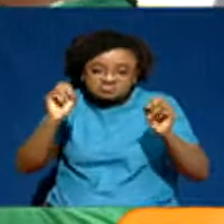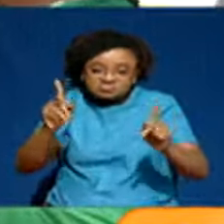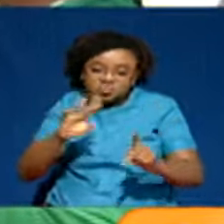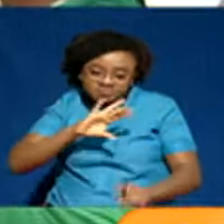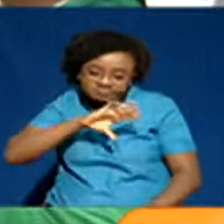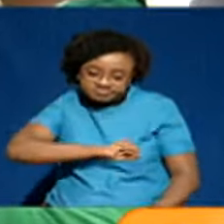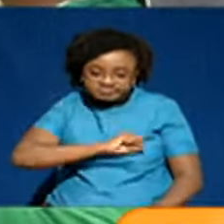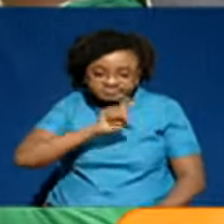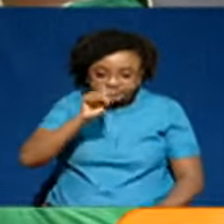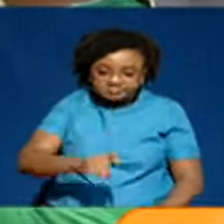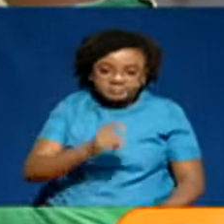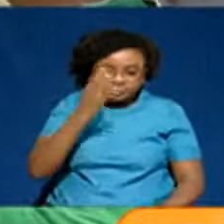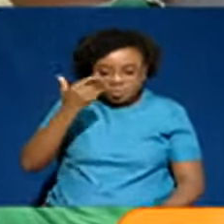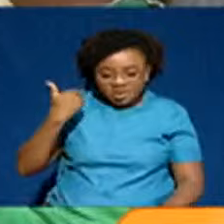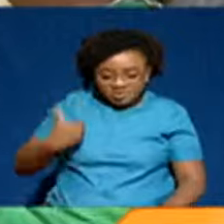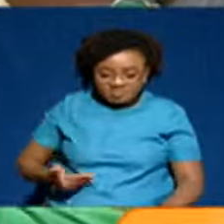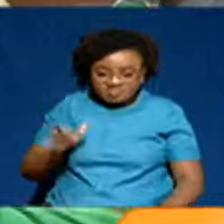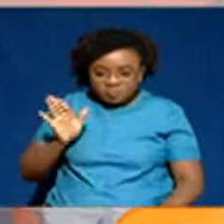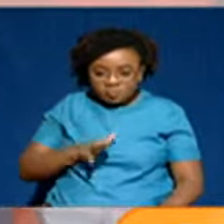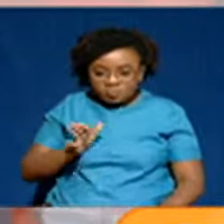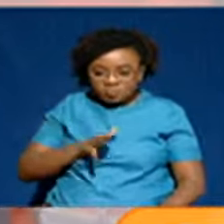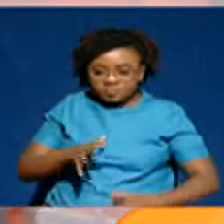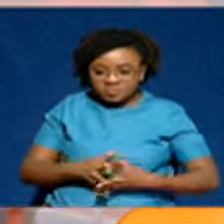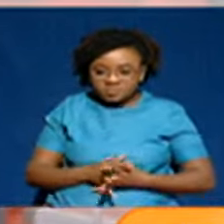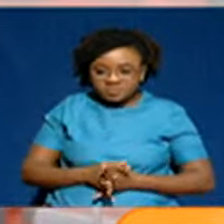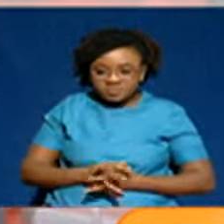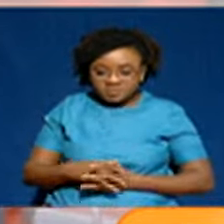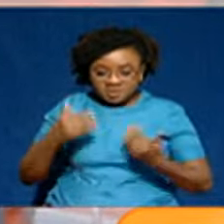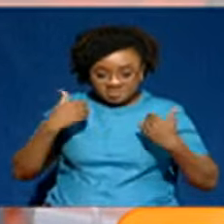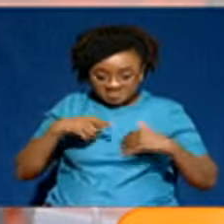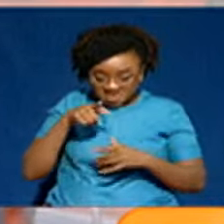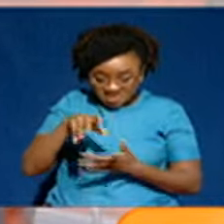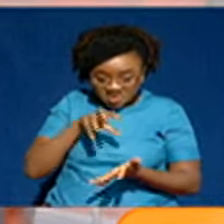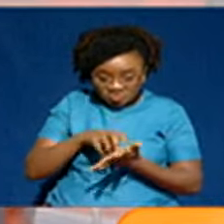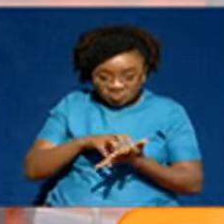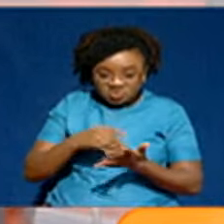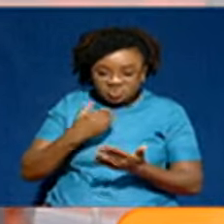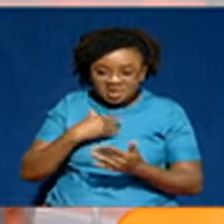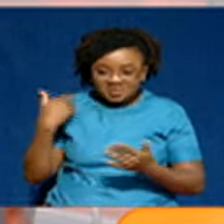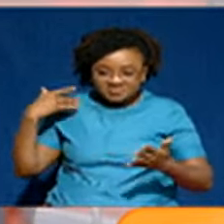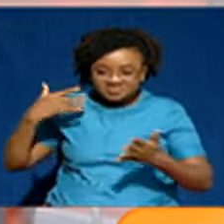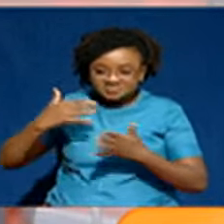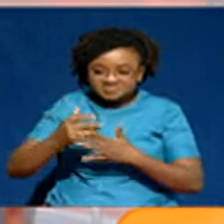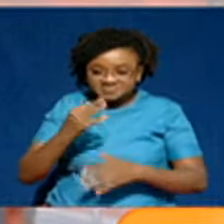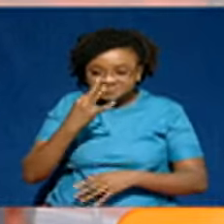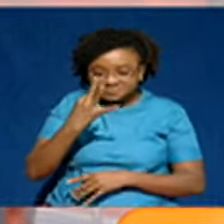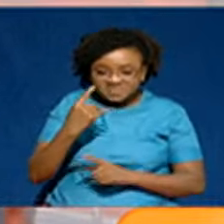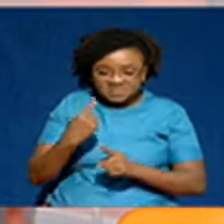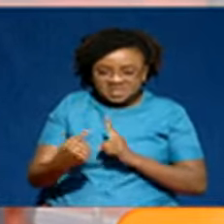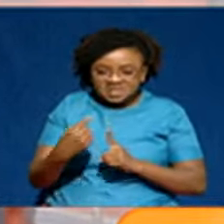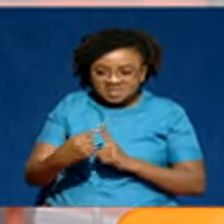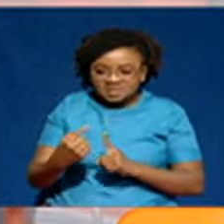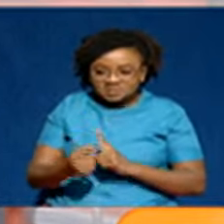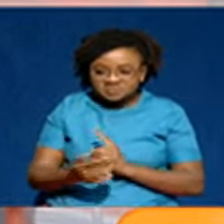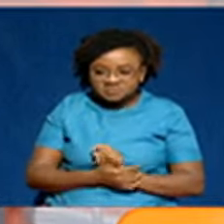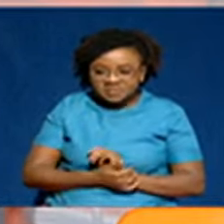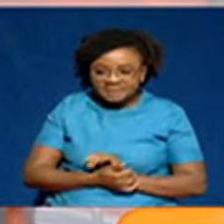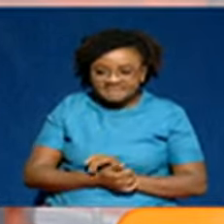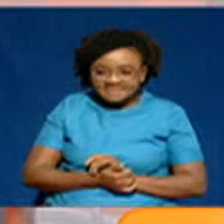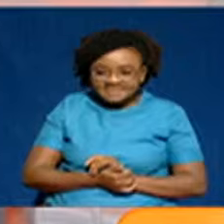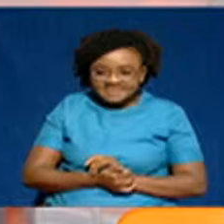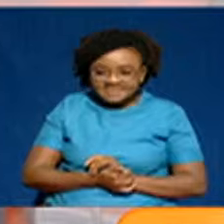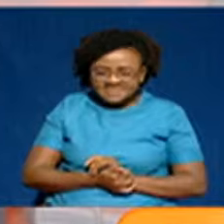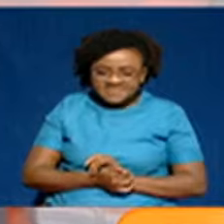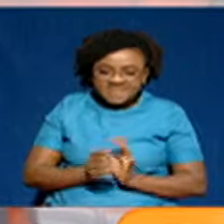pay for womanhood. I've had endometriosis for the past 3 years or so. So I started